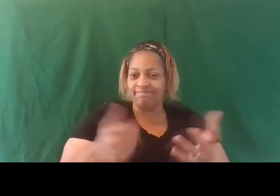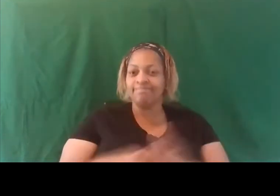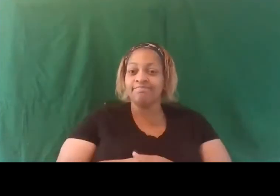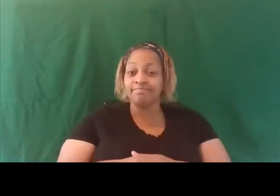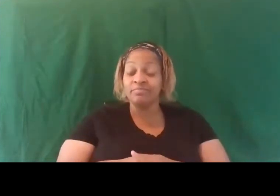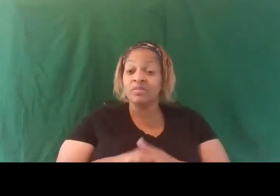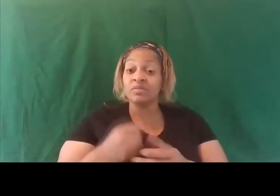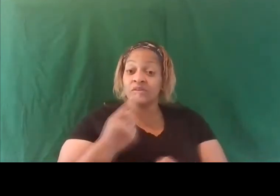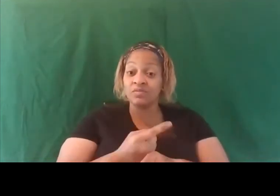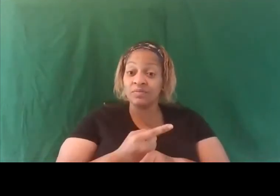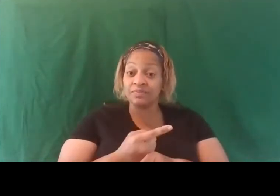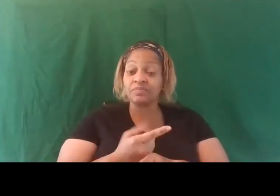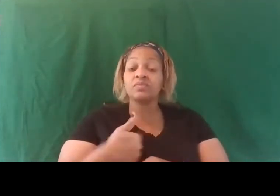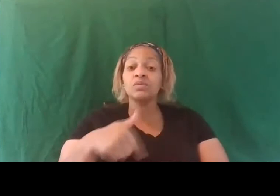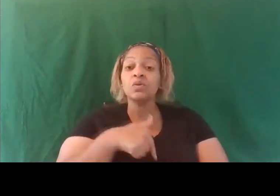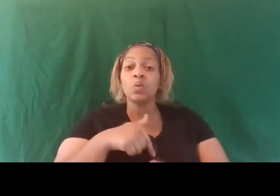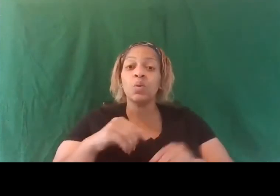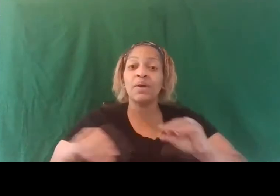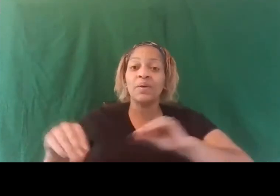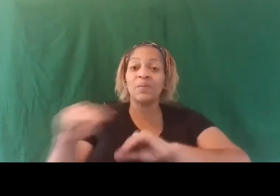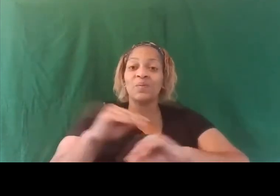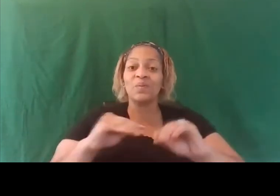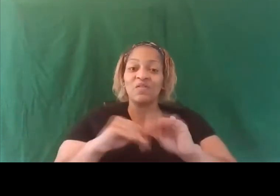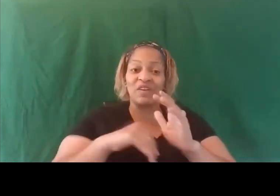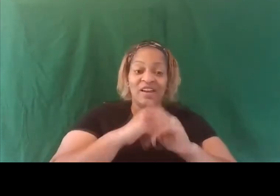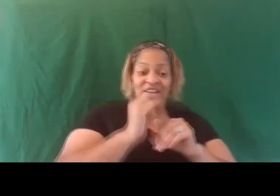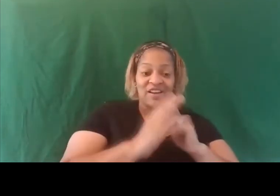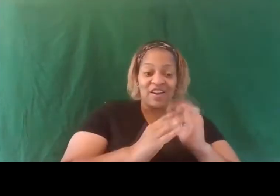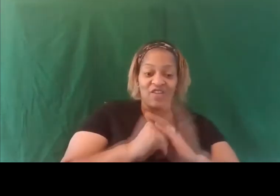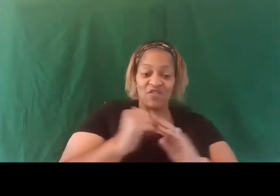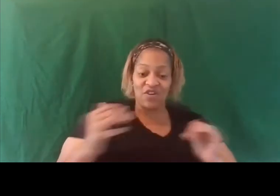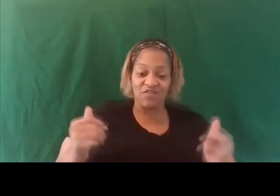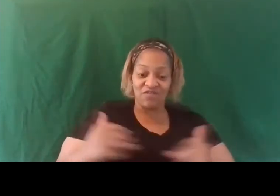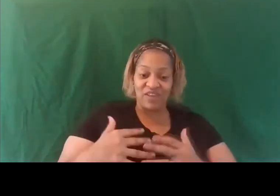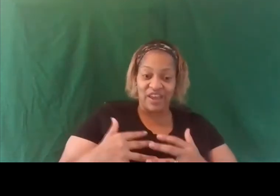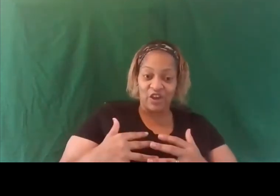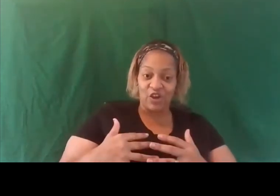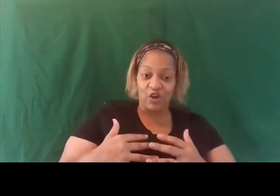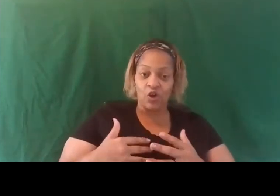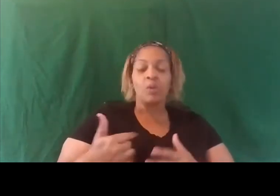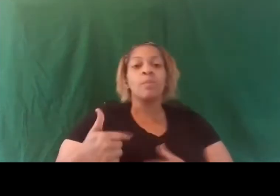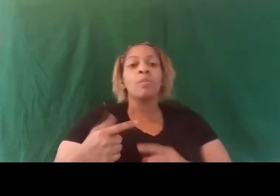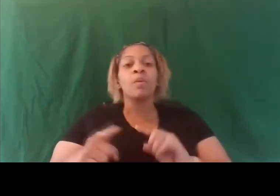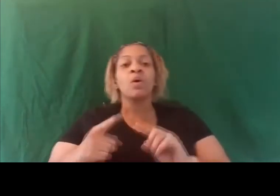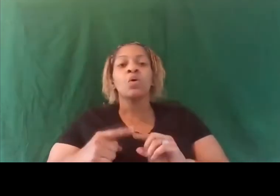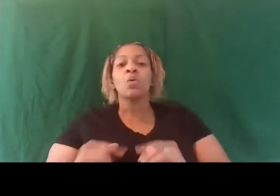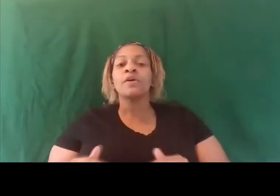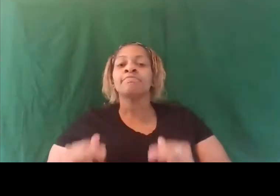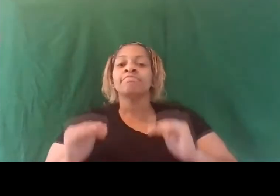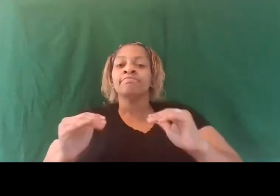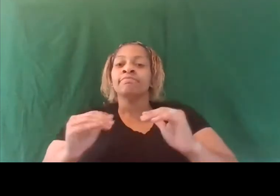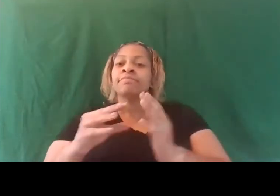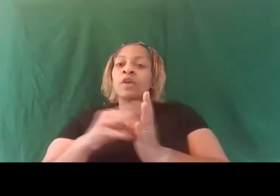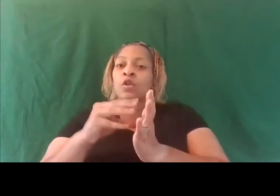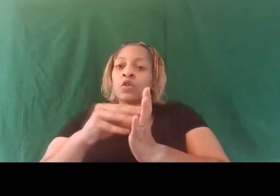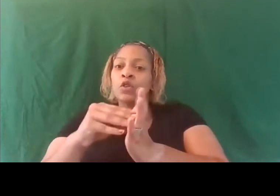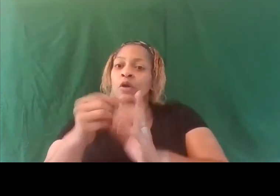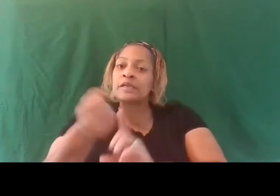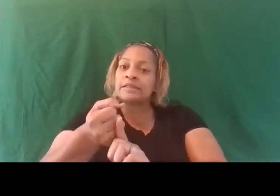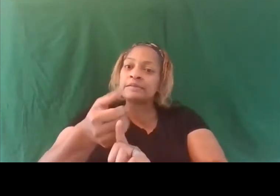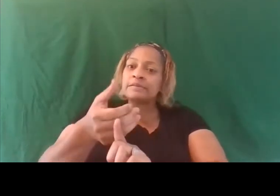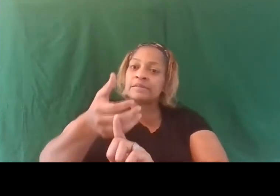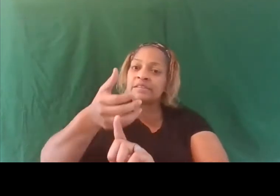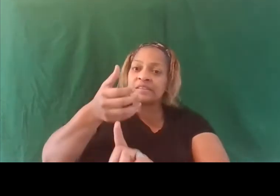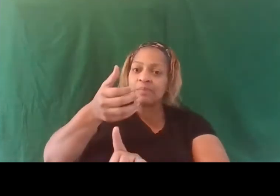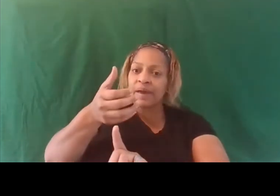Right? So we're moving. Comfort, fear. Then we get to the place where we're now learning. We're willing to learn. We're willing to expand. I'm learning more of what Dianne is